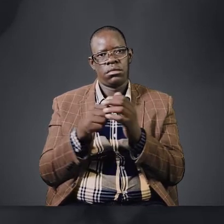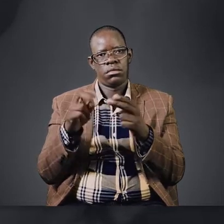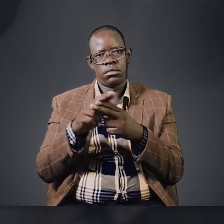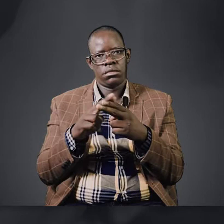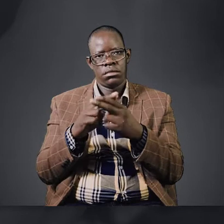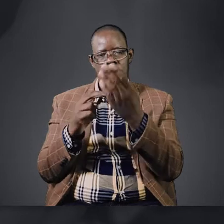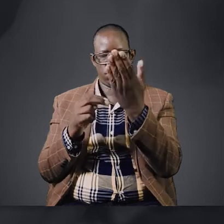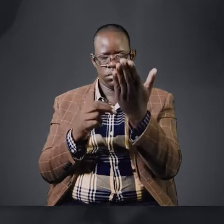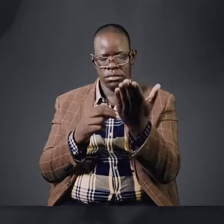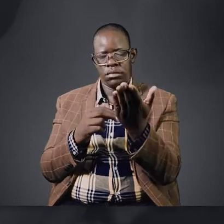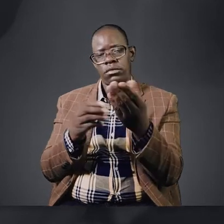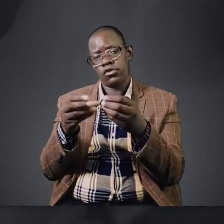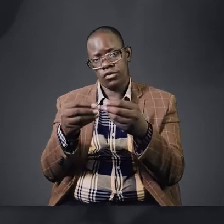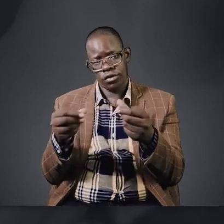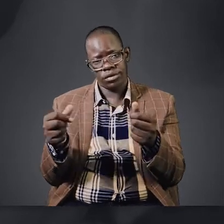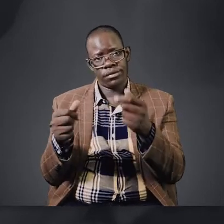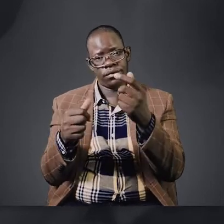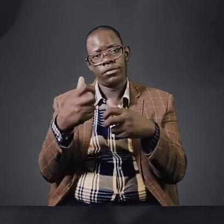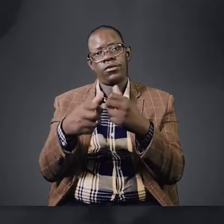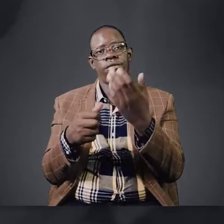Use ozone-friendly products.